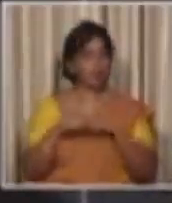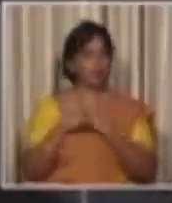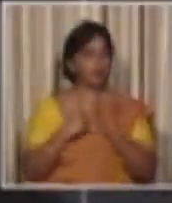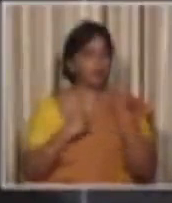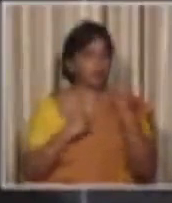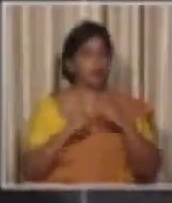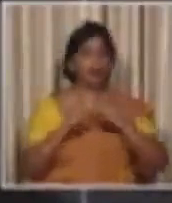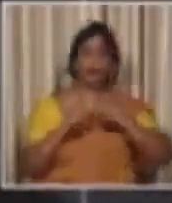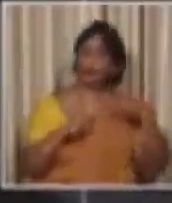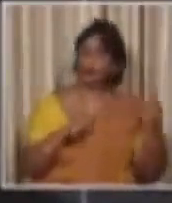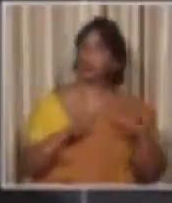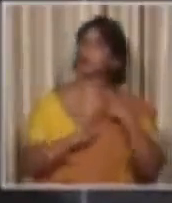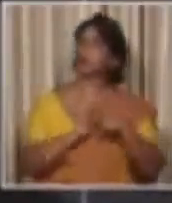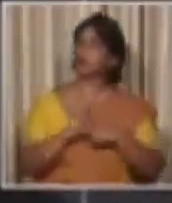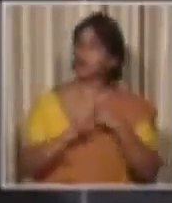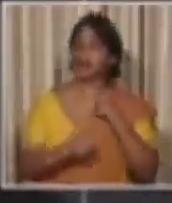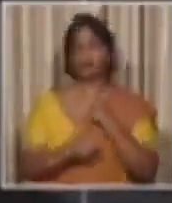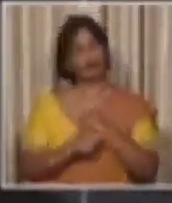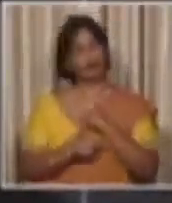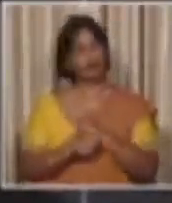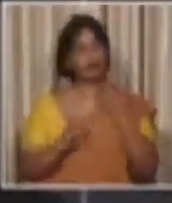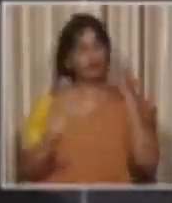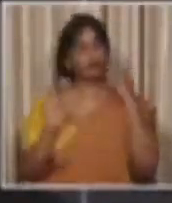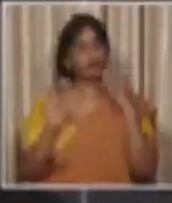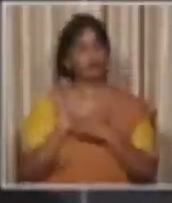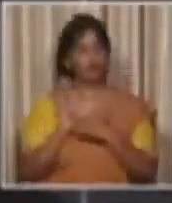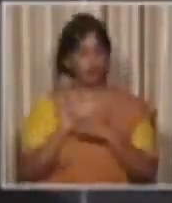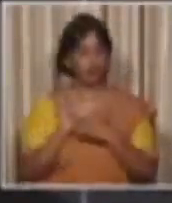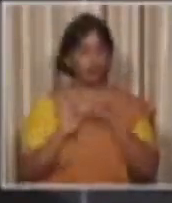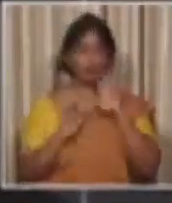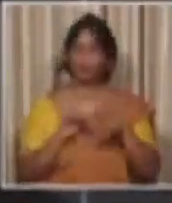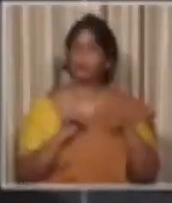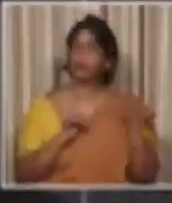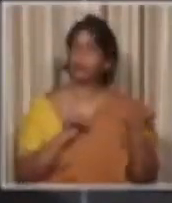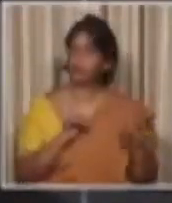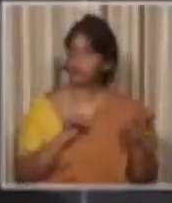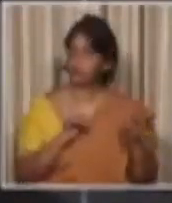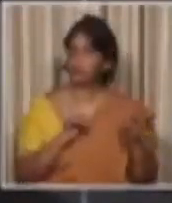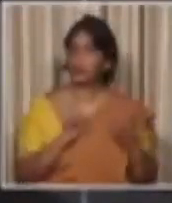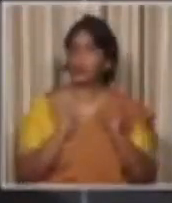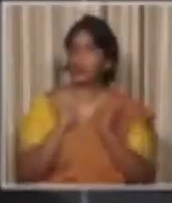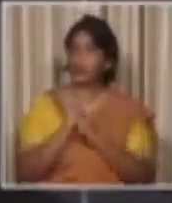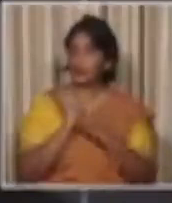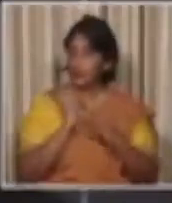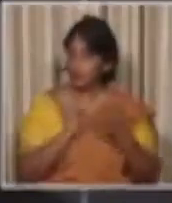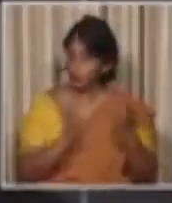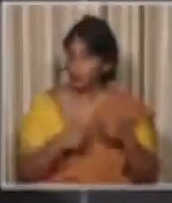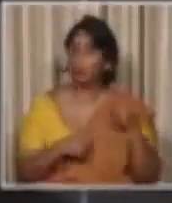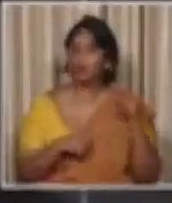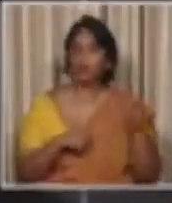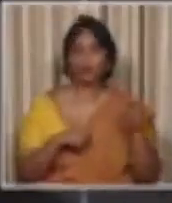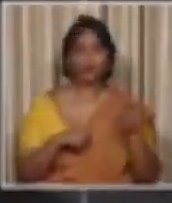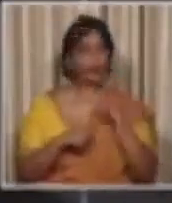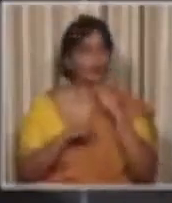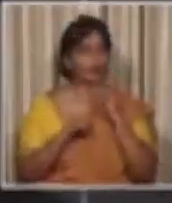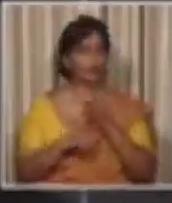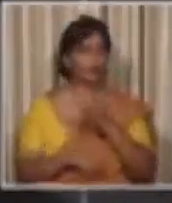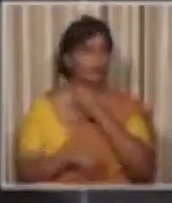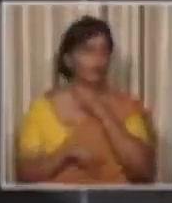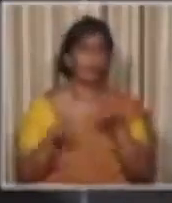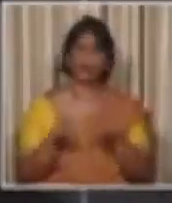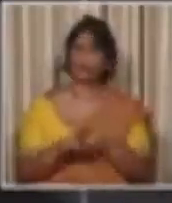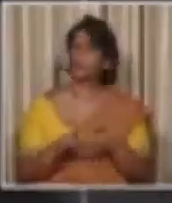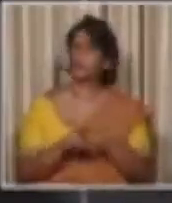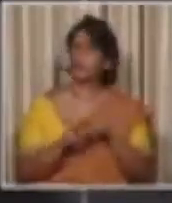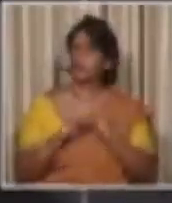government of Sri Lanka books have been paid off. It's a crazy arrangement. Now, anyway, due to the lack of time, Honourable Member, I